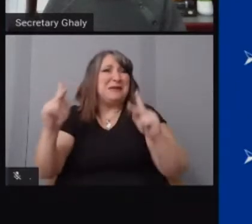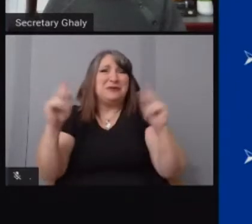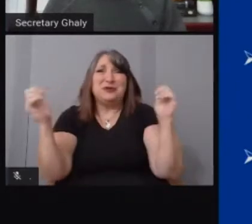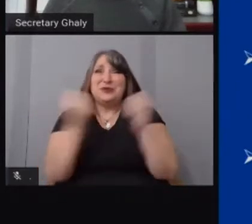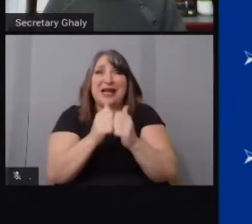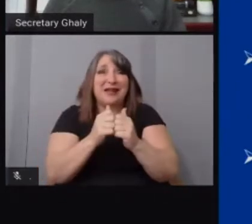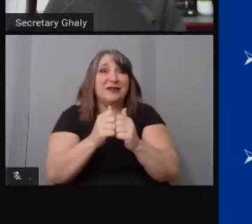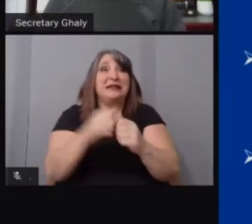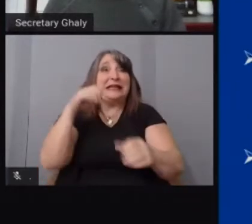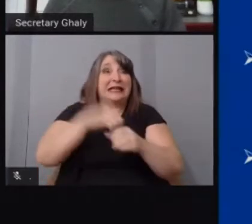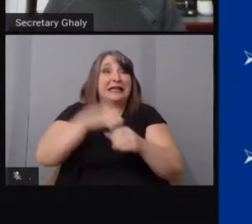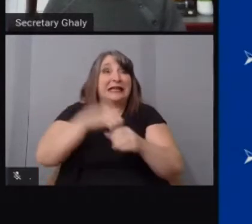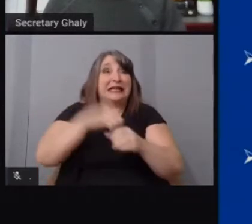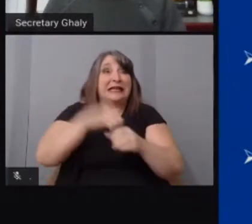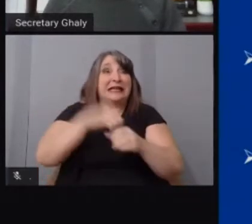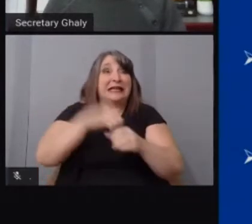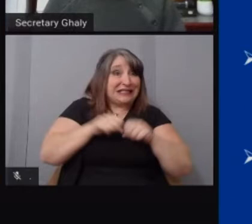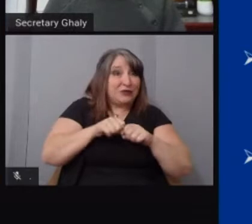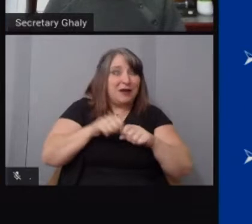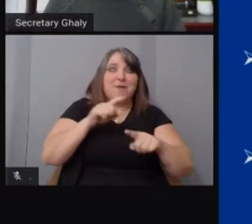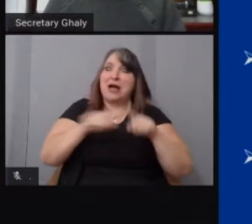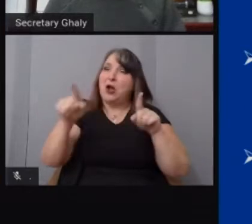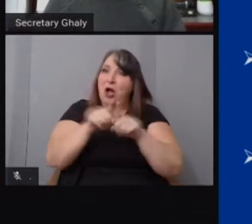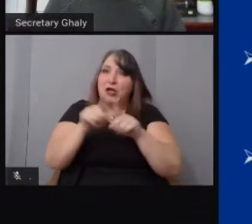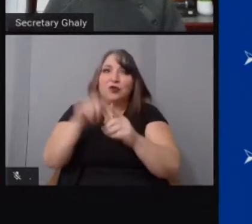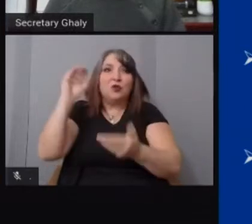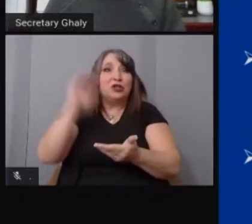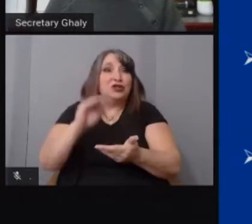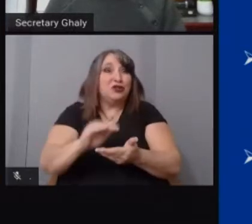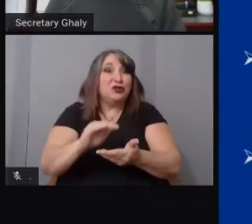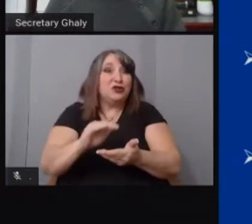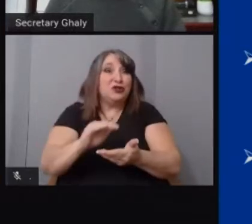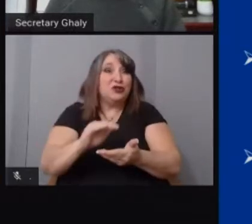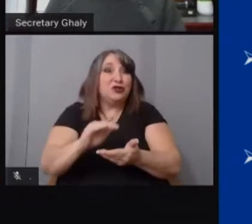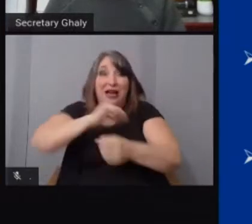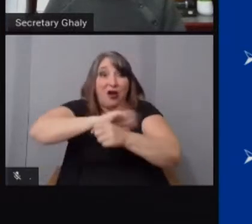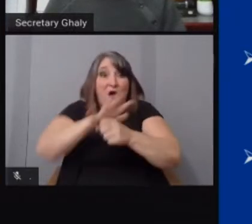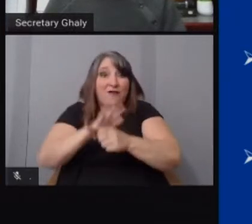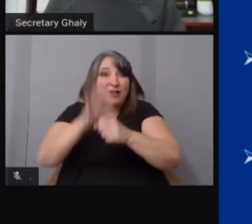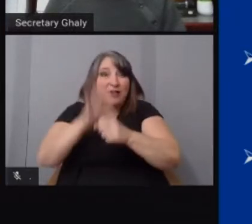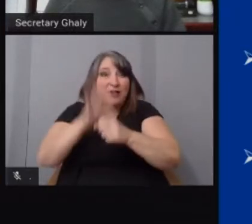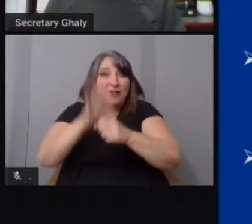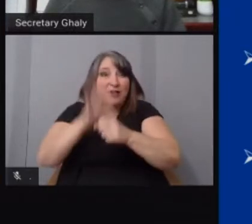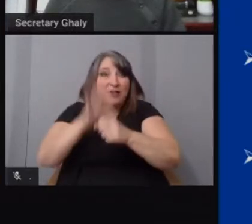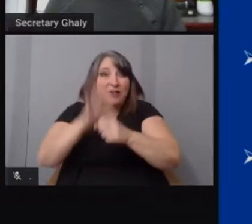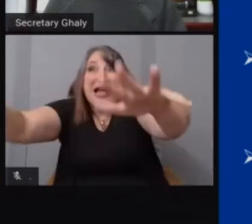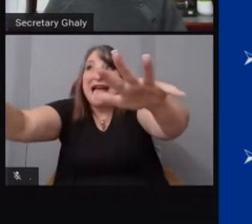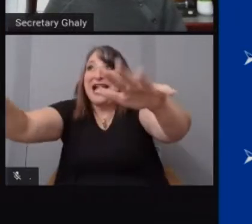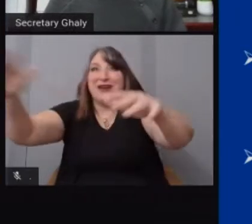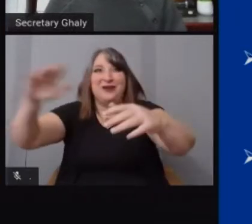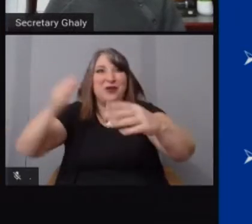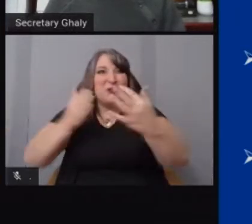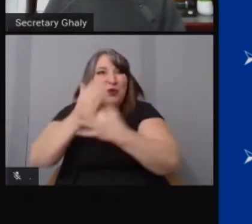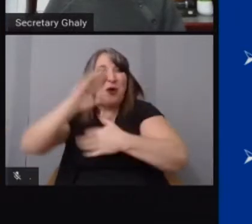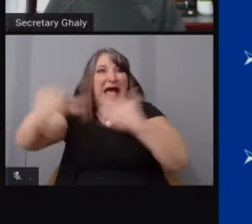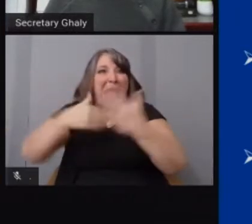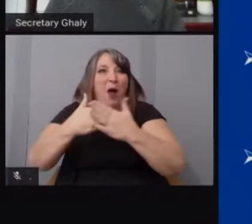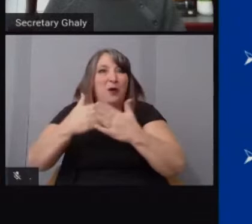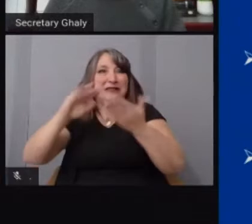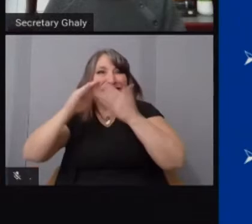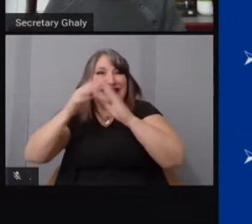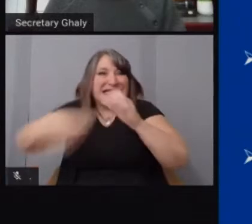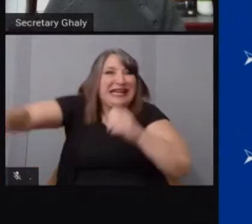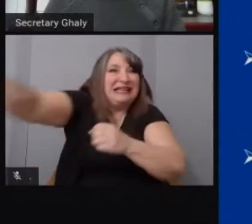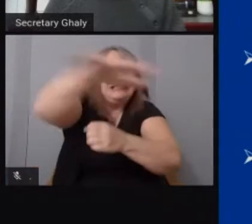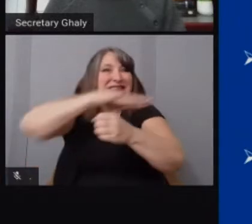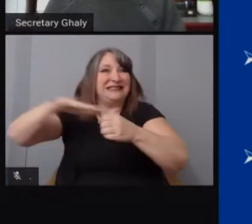also that we reduce the chance that we end up having COVID spread from household to household. And then I'll end, before we